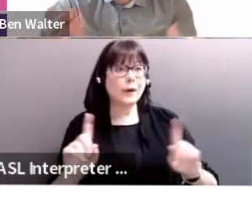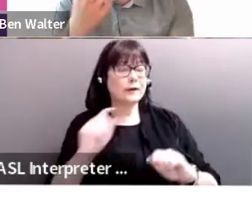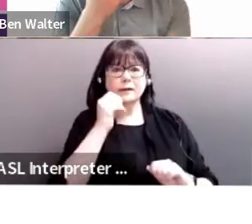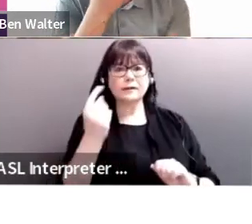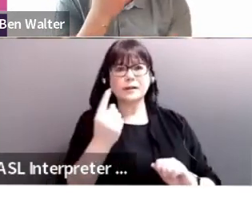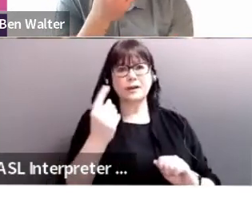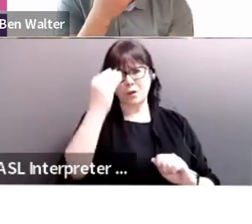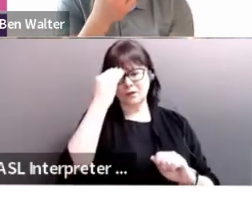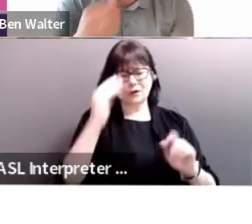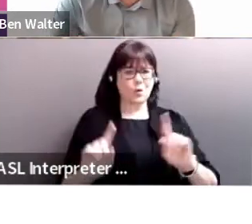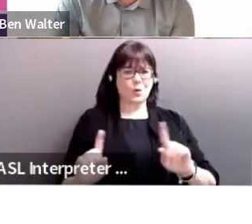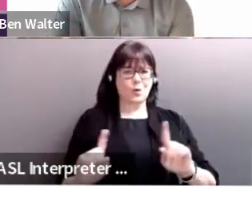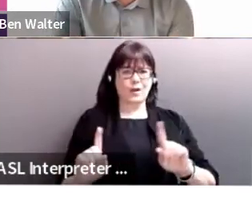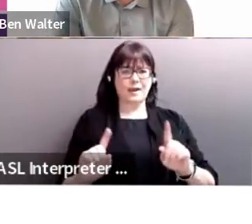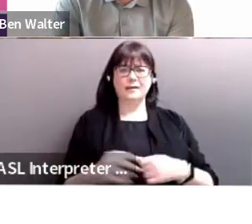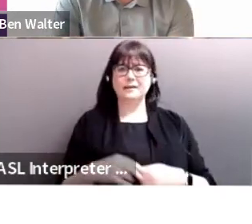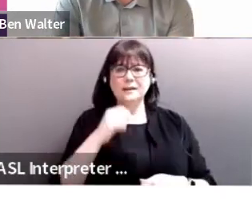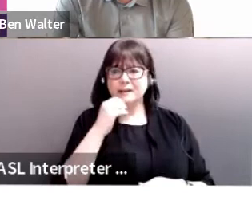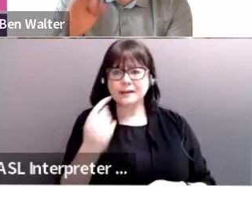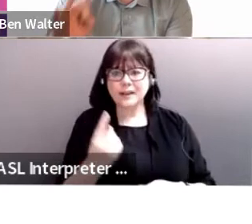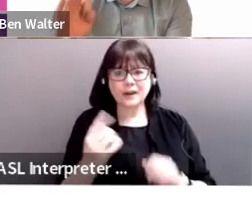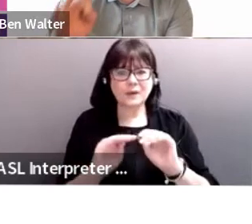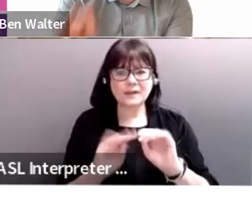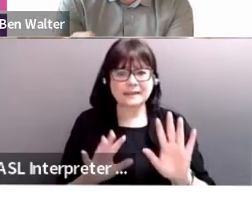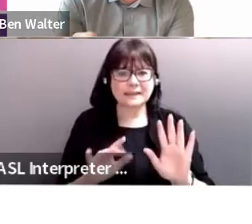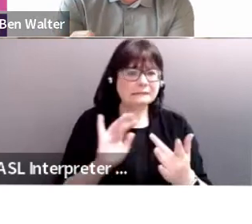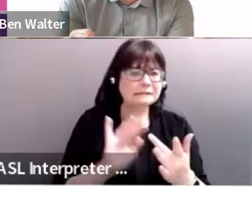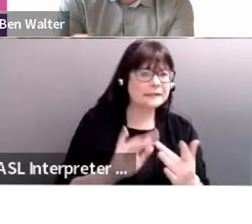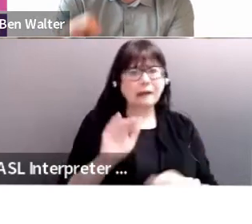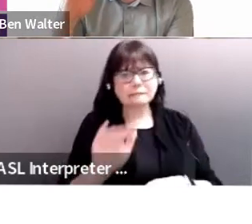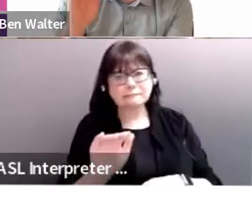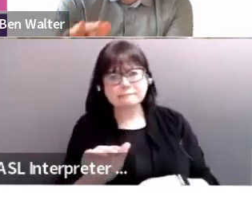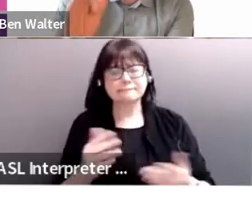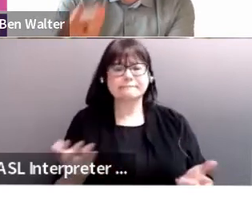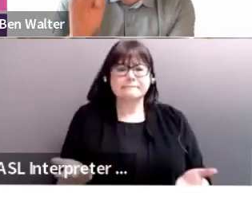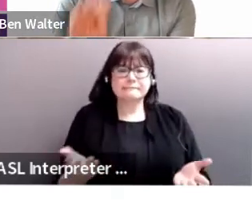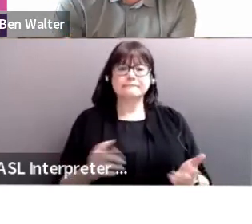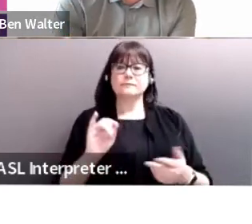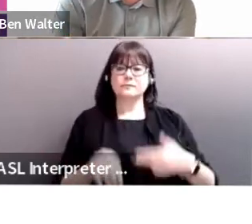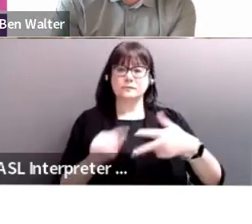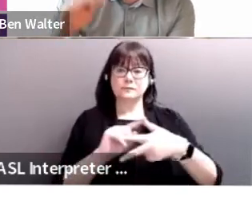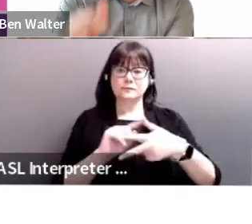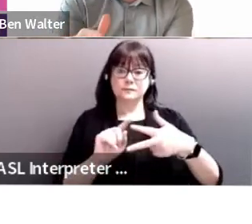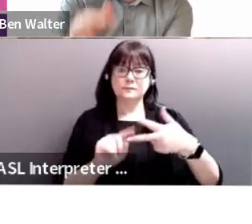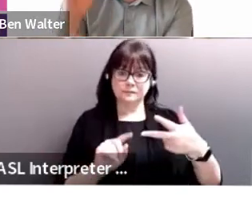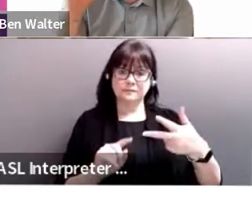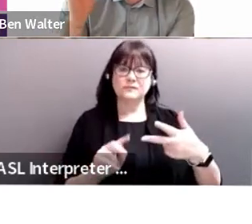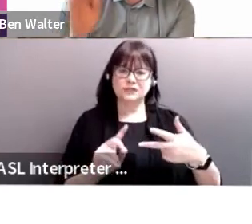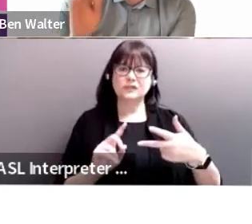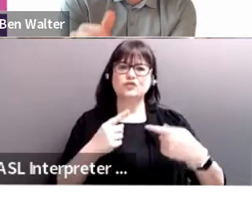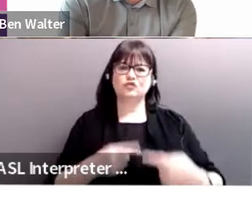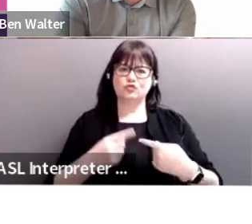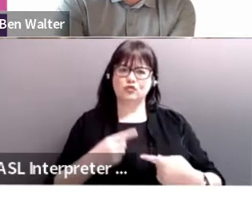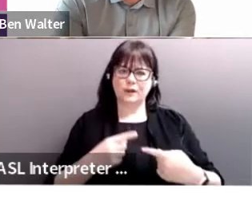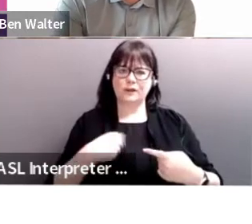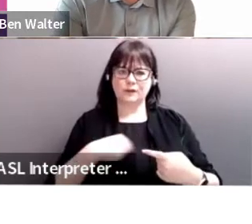really know of, a centralized platform for that all the time. So these were the three key struggles that we really wanted to address to make non-dilutive funding